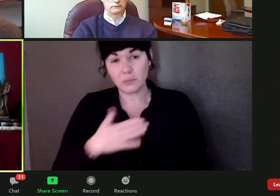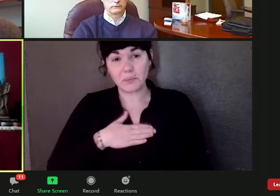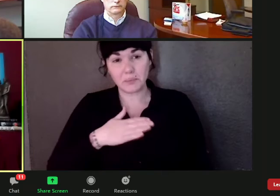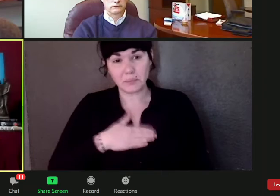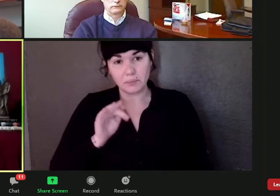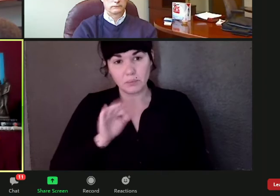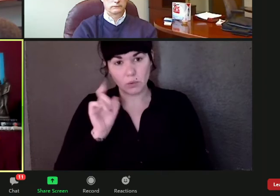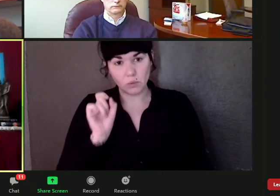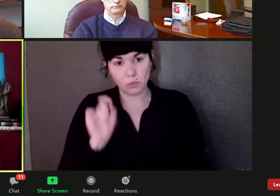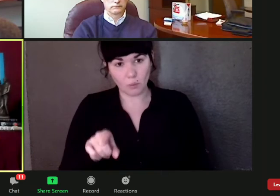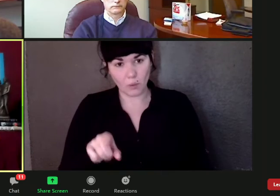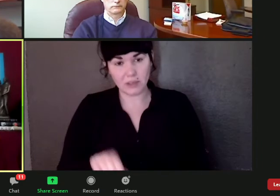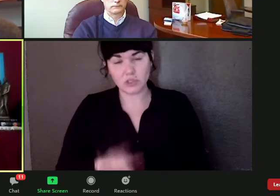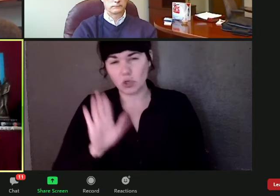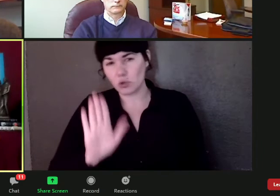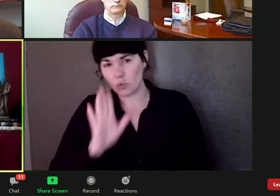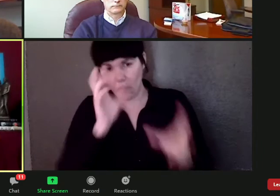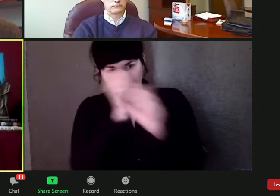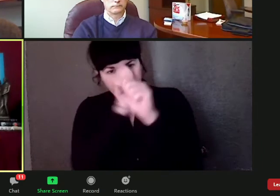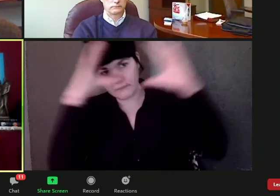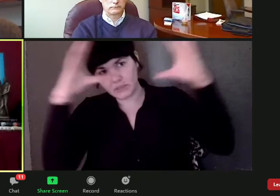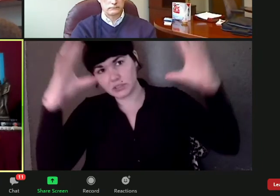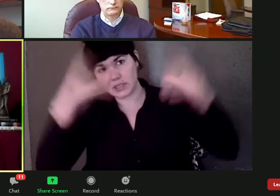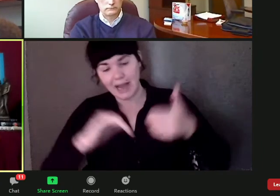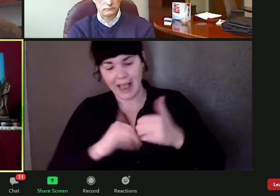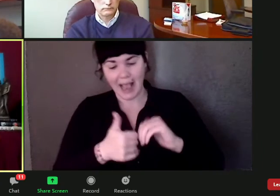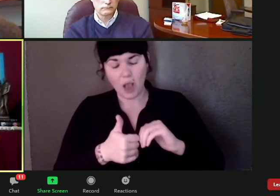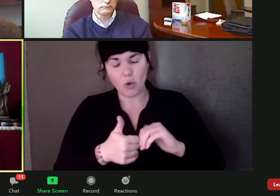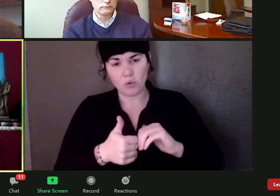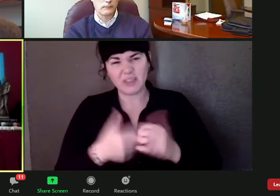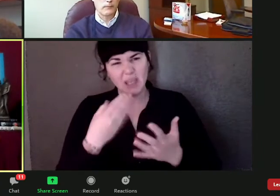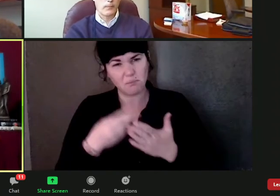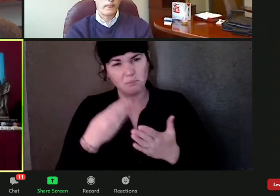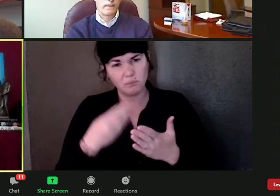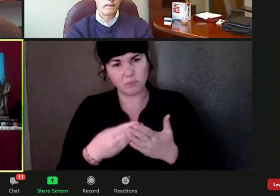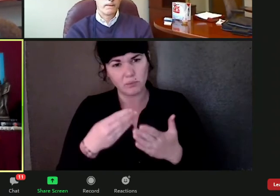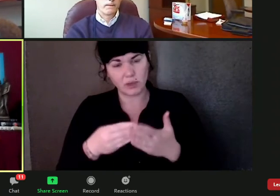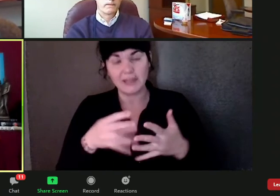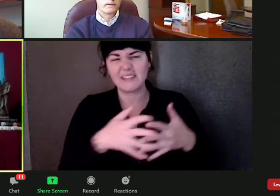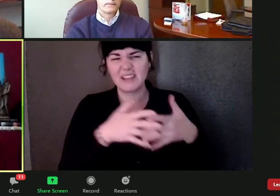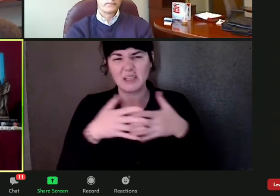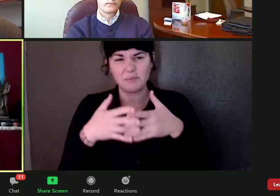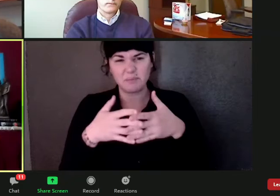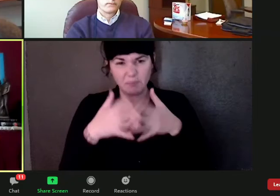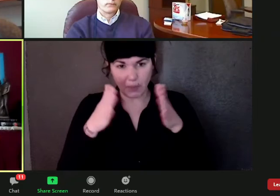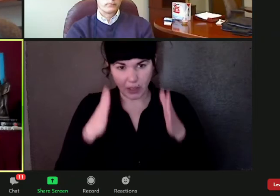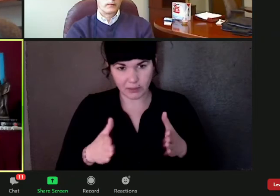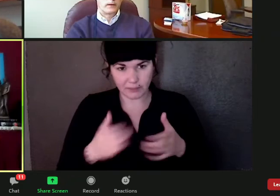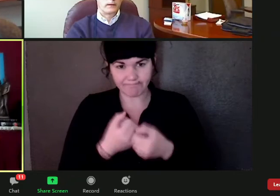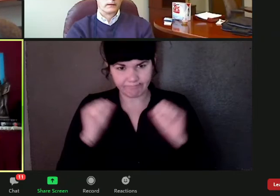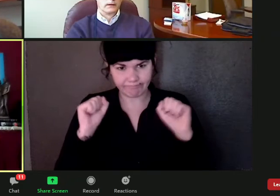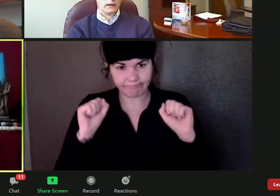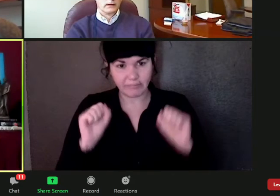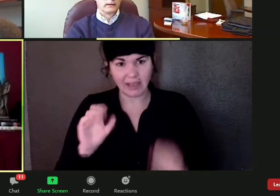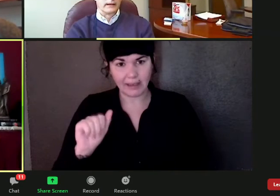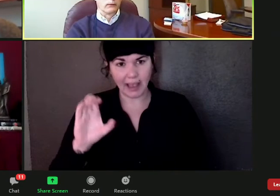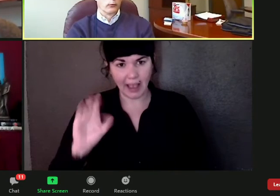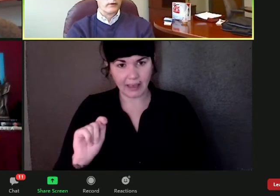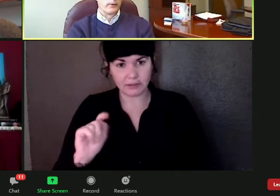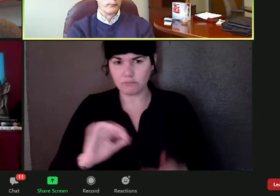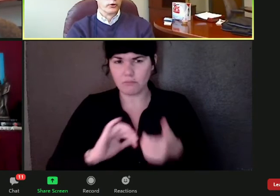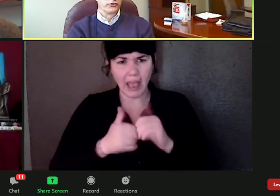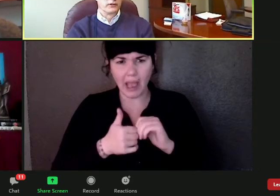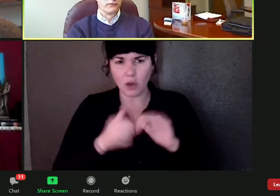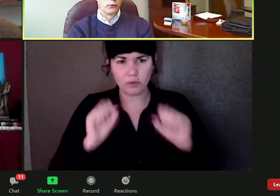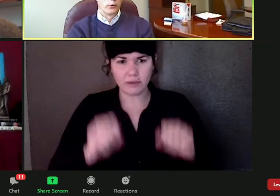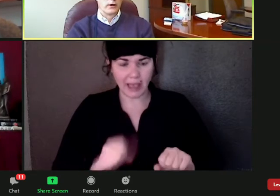Act can help improve and have more equity in our system in Wayne County? Yeah, well,